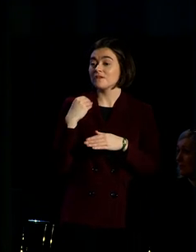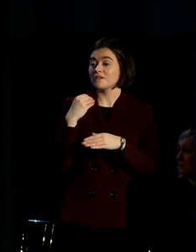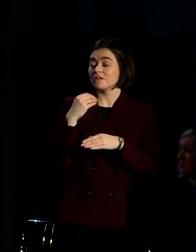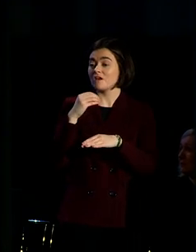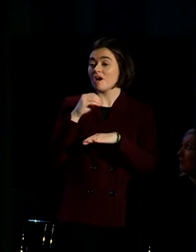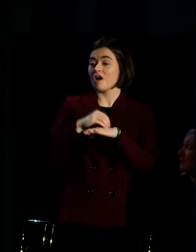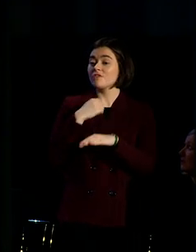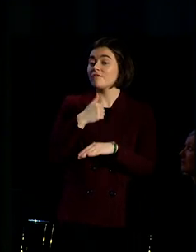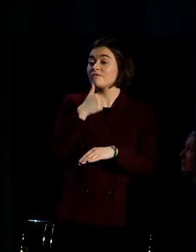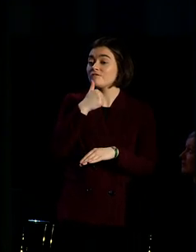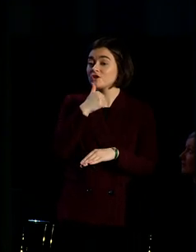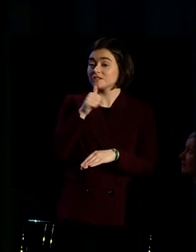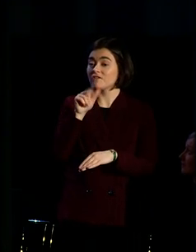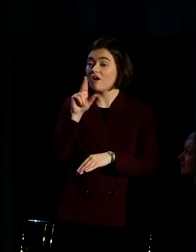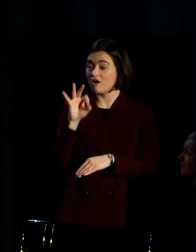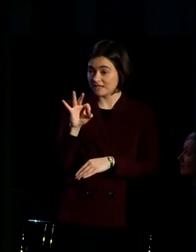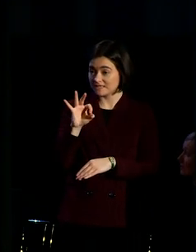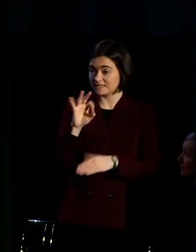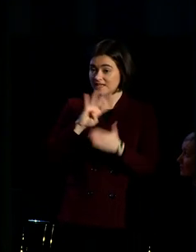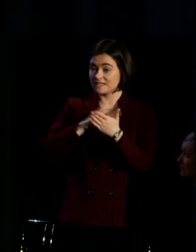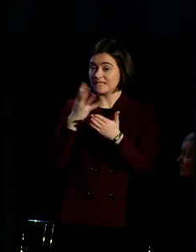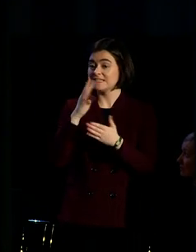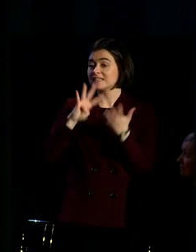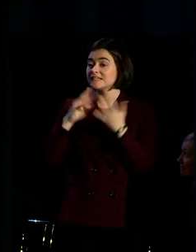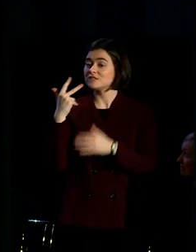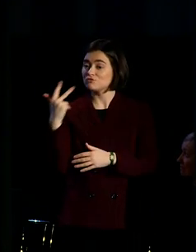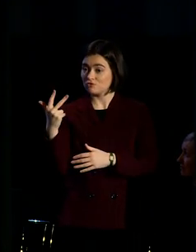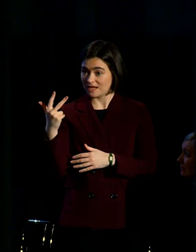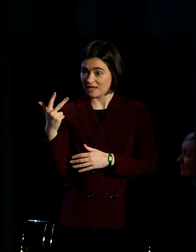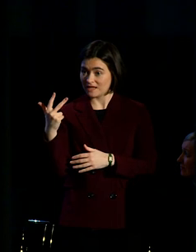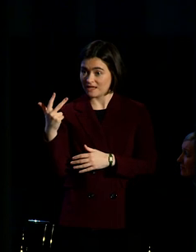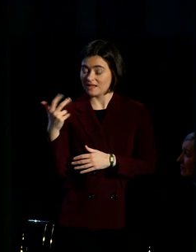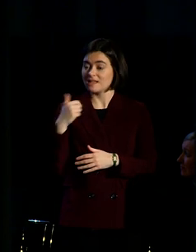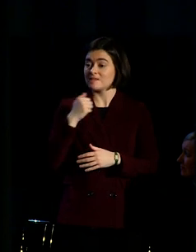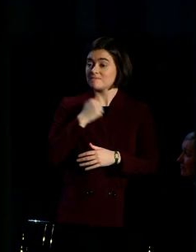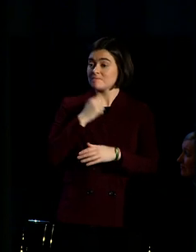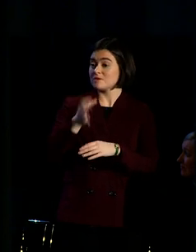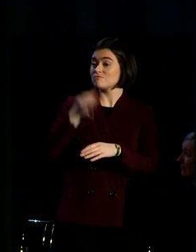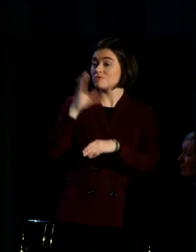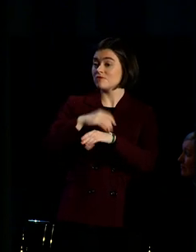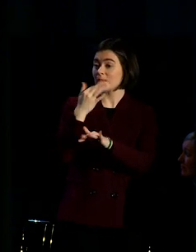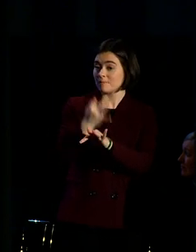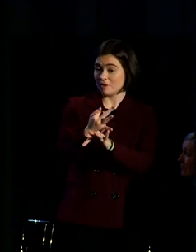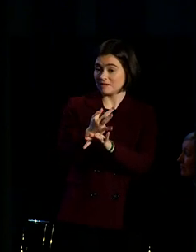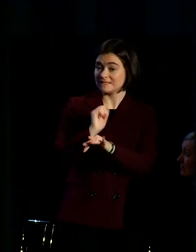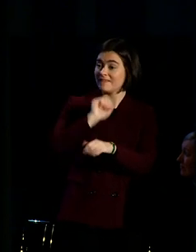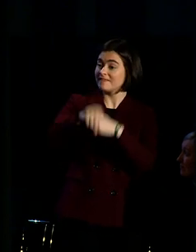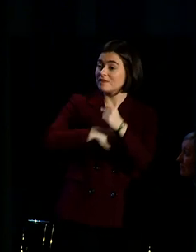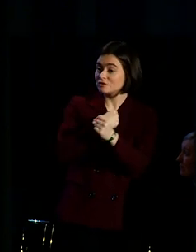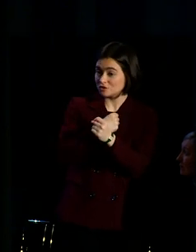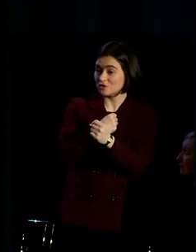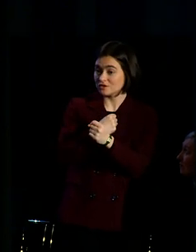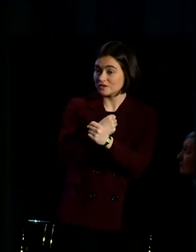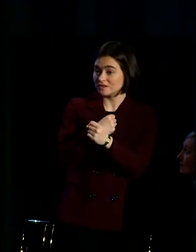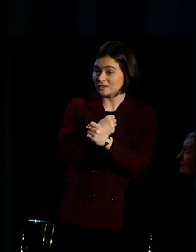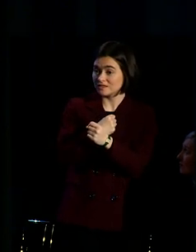On the 1st of August, 1993, Helena and Franciszek Hołbowicz, their sons Zbigniew,